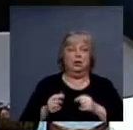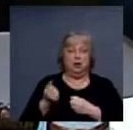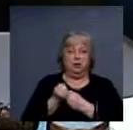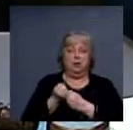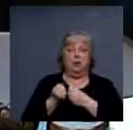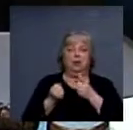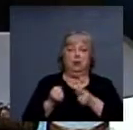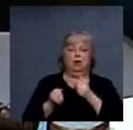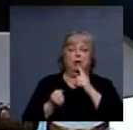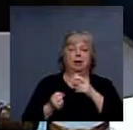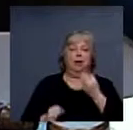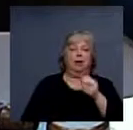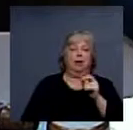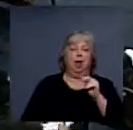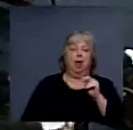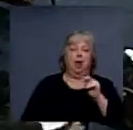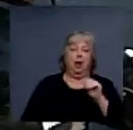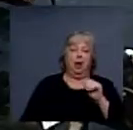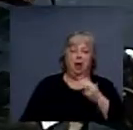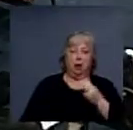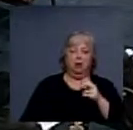of the item is Hannah Driscoll.